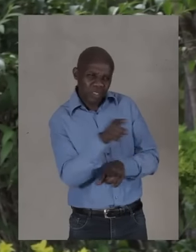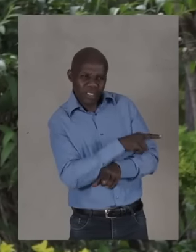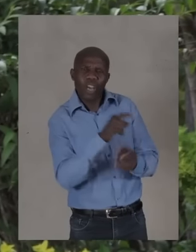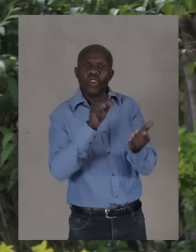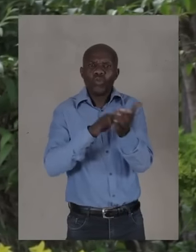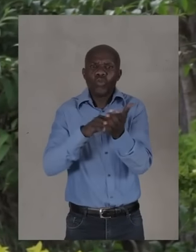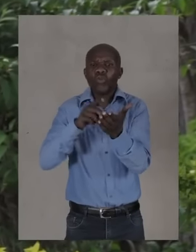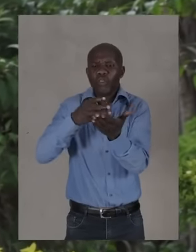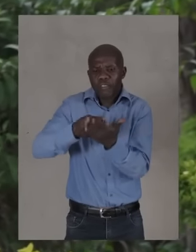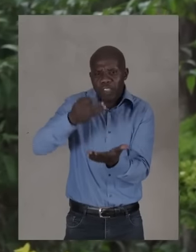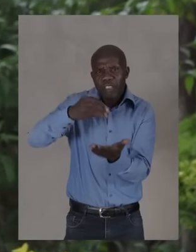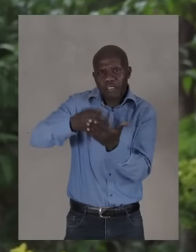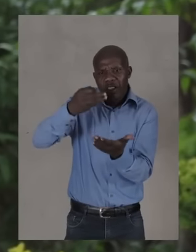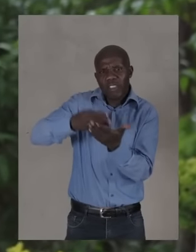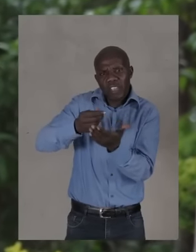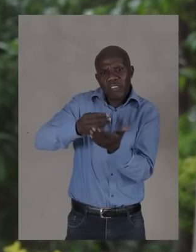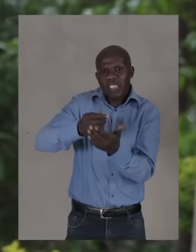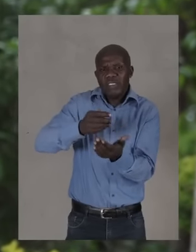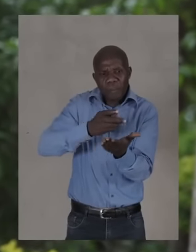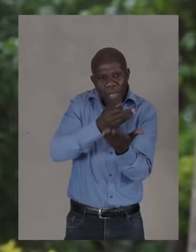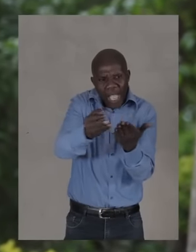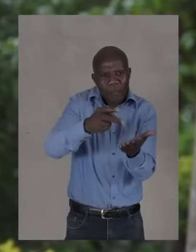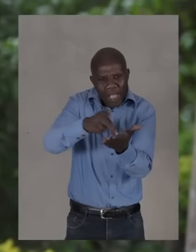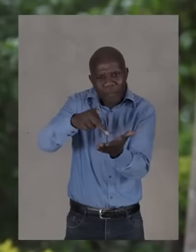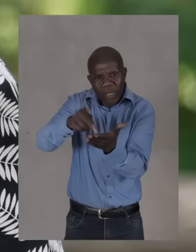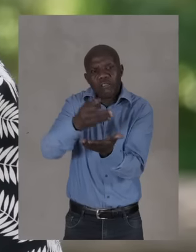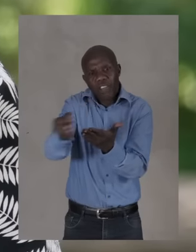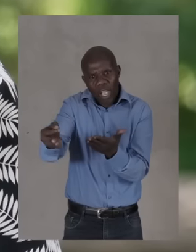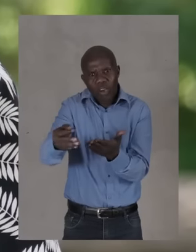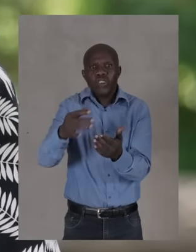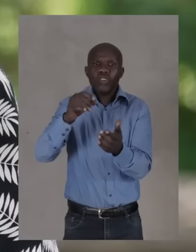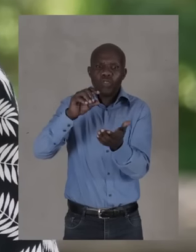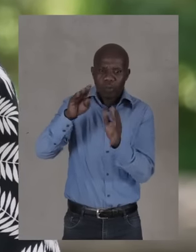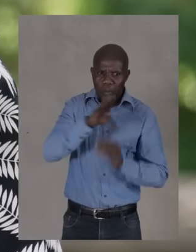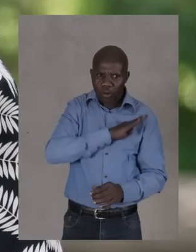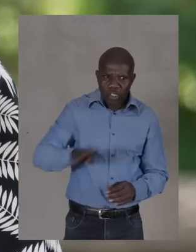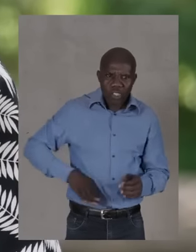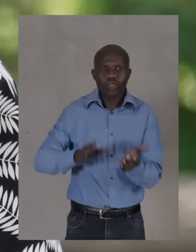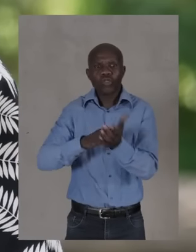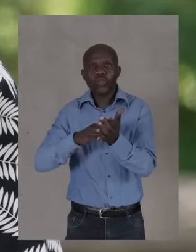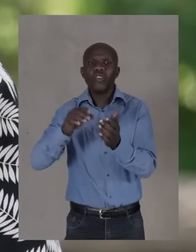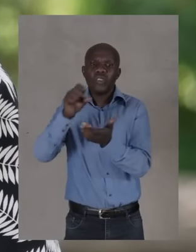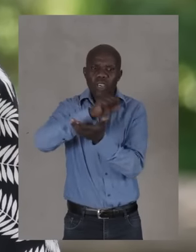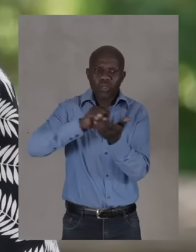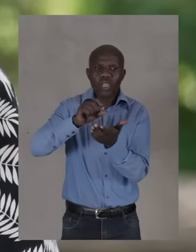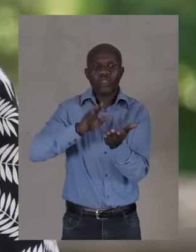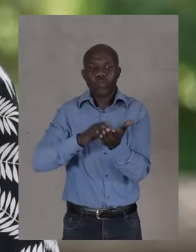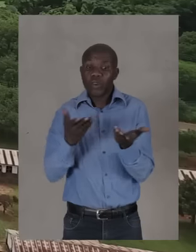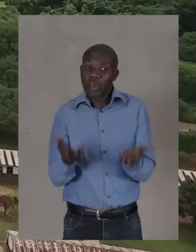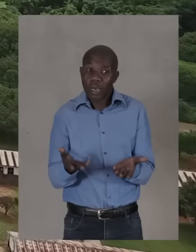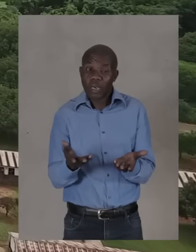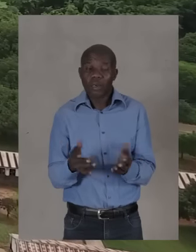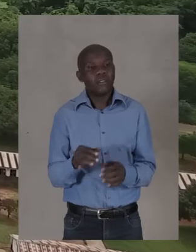that are not able to pay for the school fees, especially in secondary schools, boarding secondary